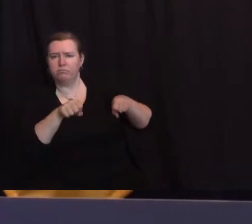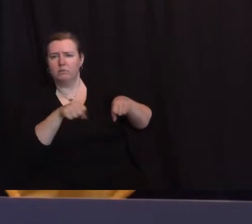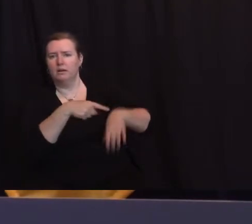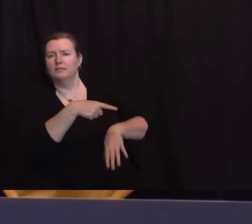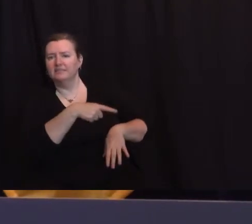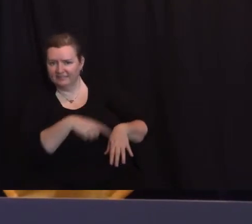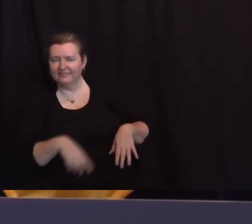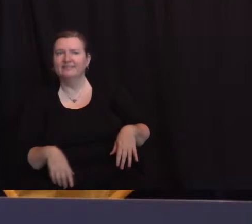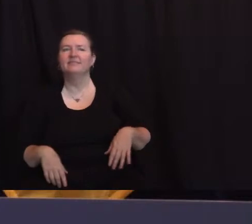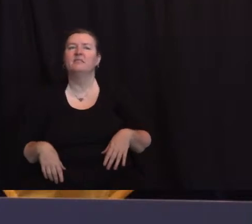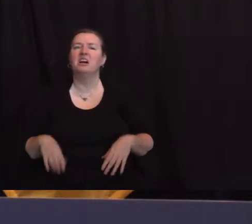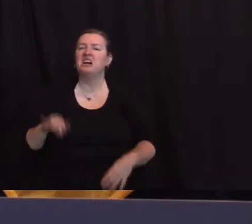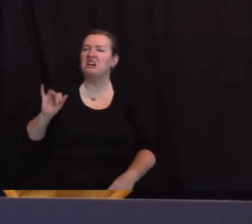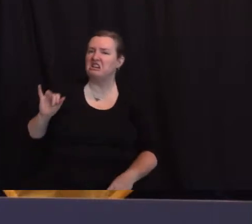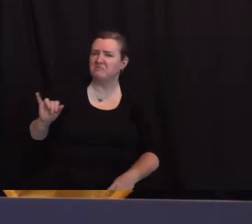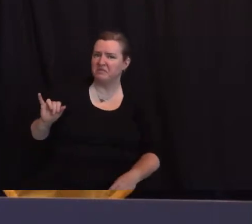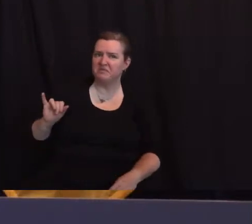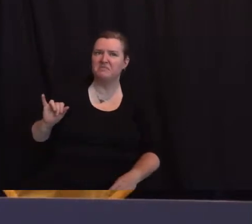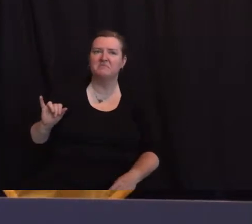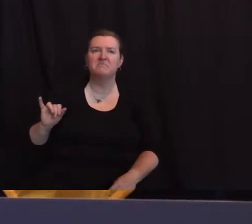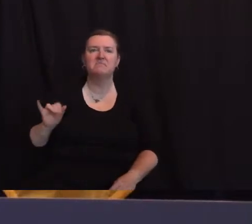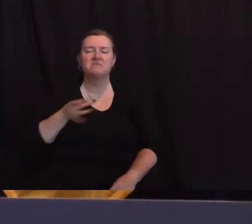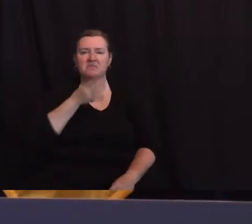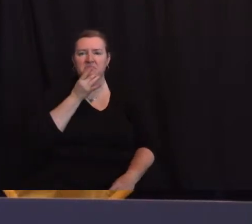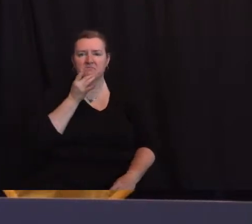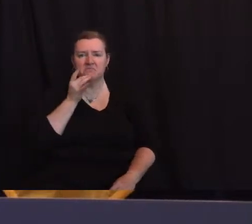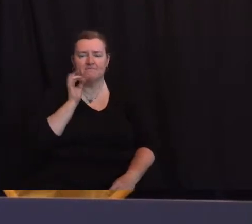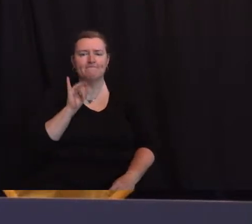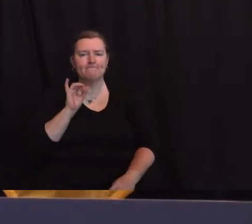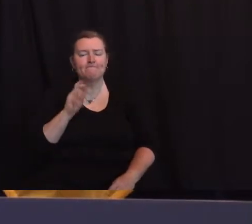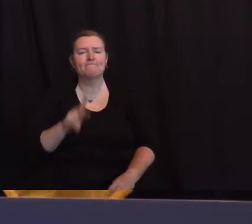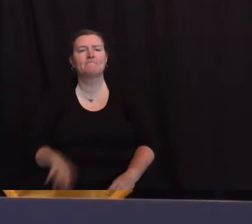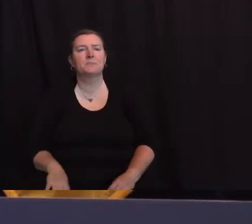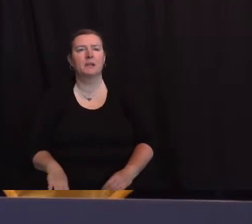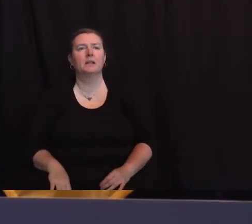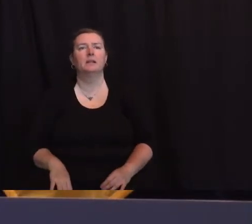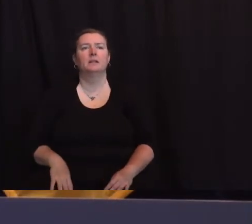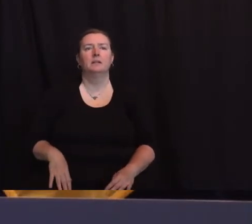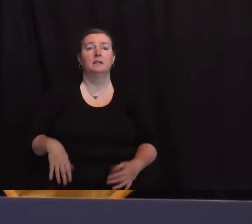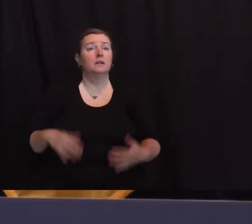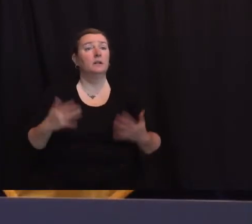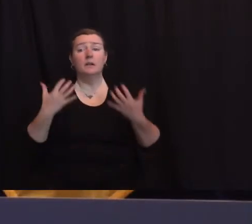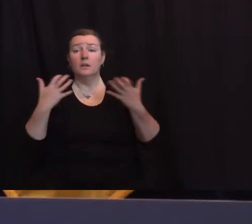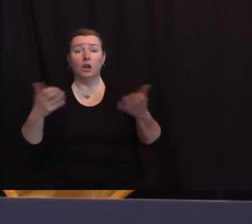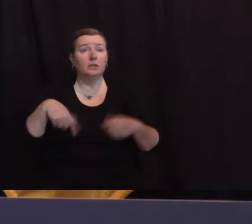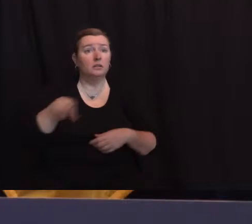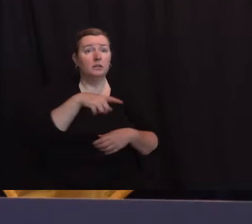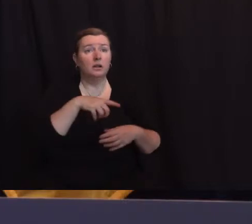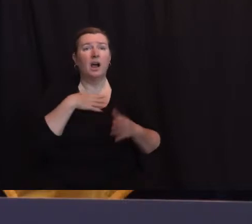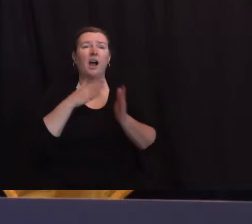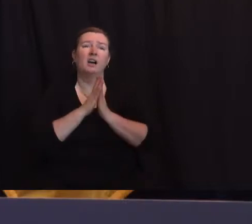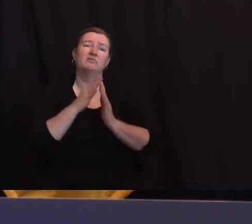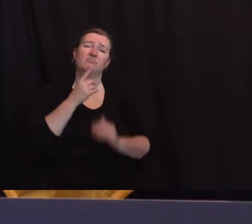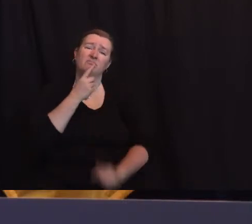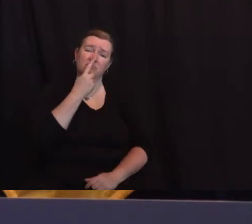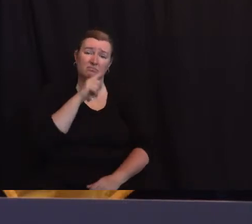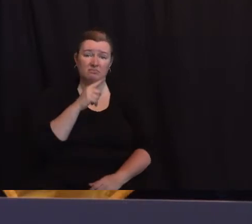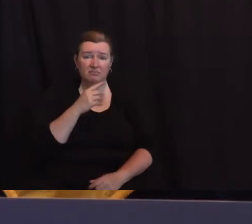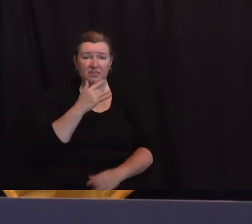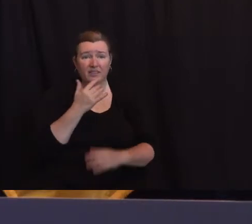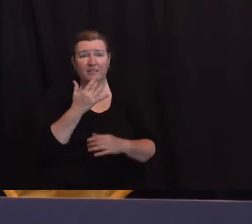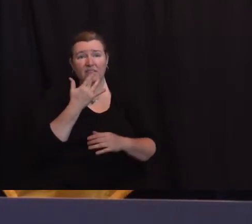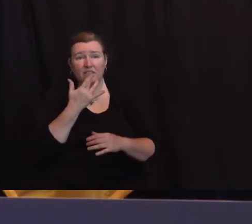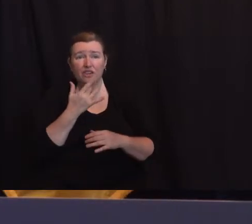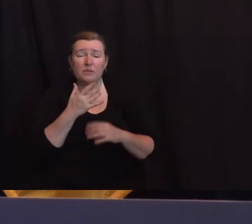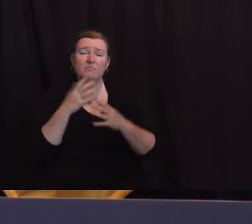All righty. Let me just get myself organized here. We got a big crowd here today, so I'm going to ask you as a favor to be economical